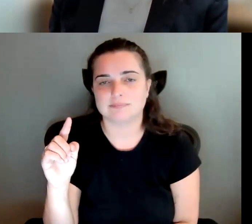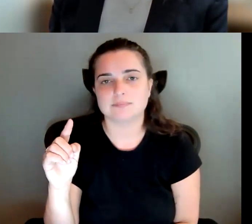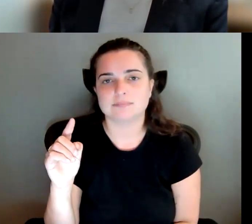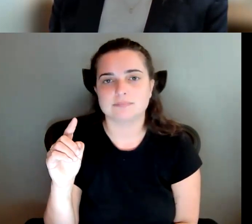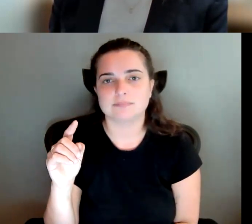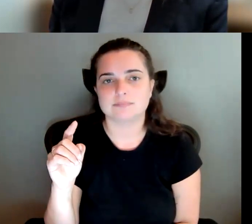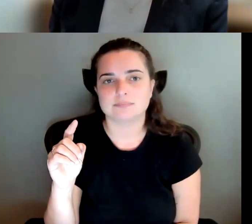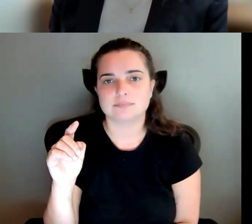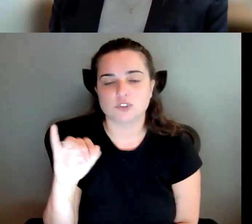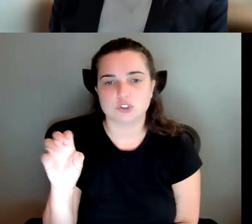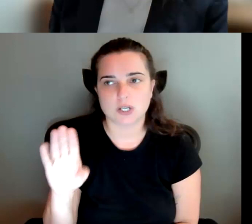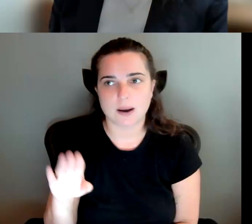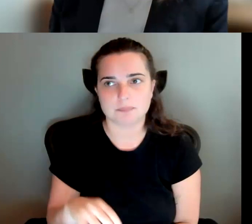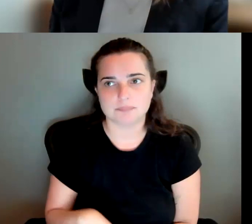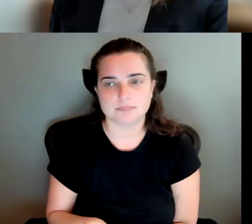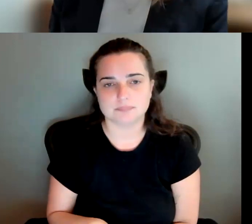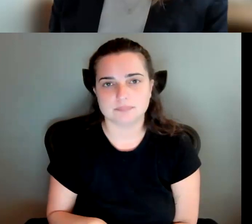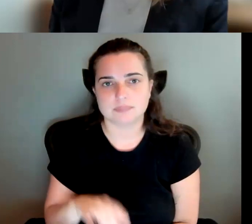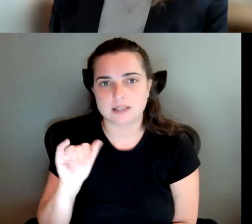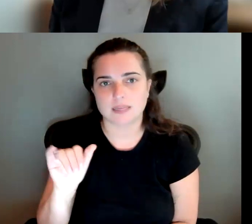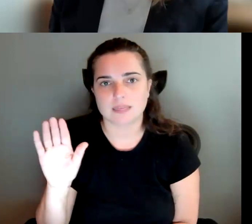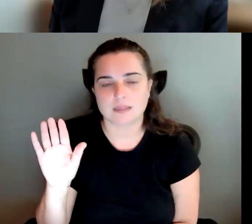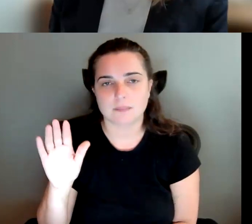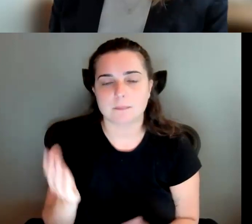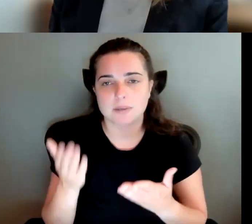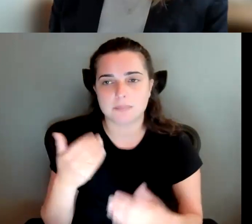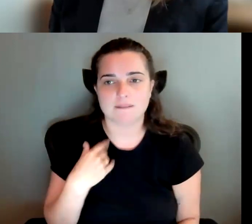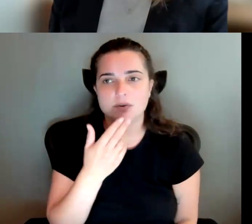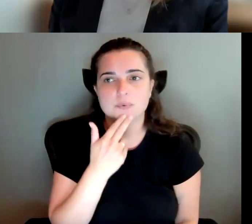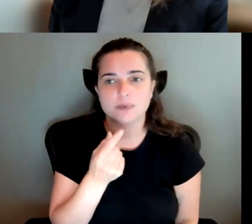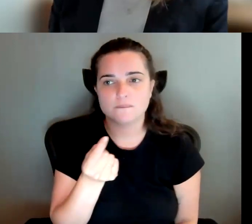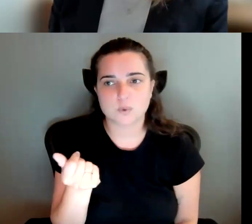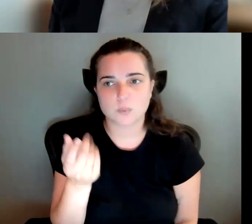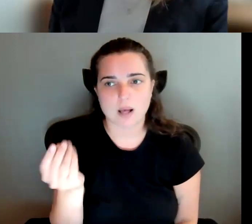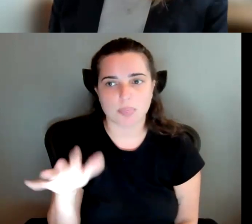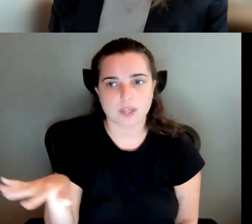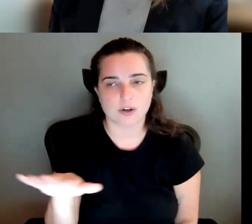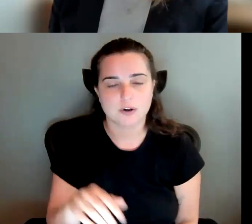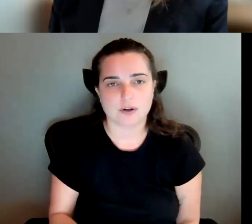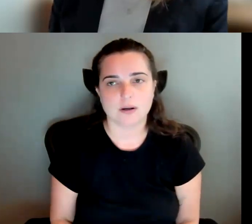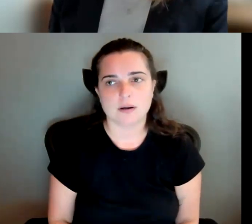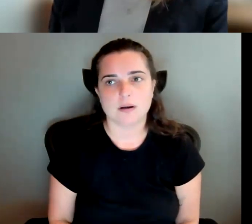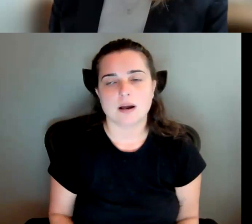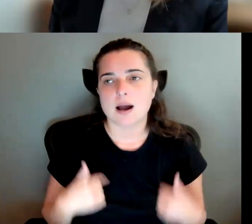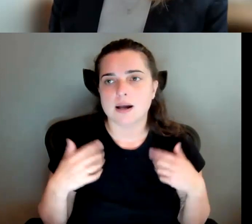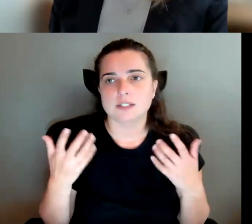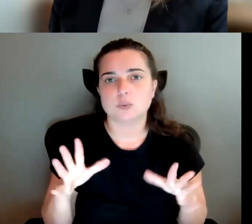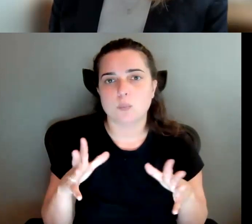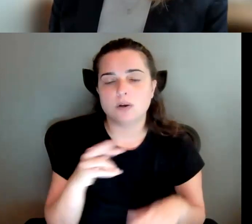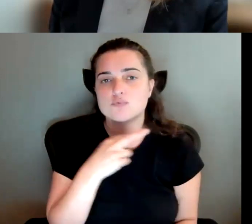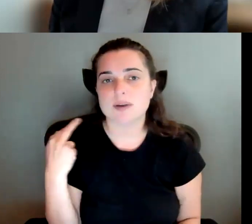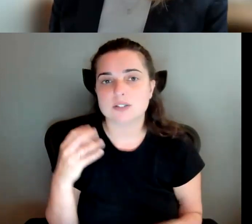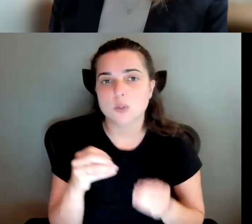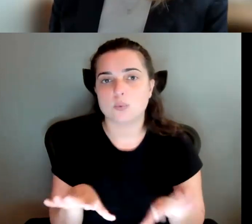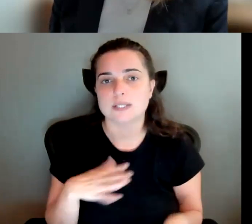which there may be a few out there, but I don't want to risk losing my